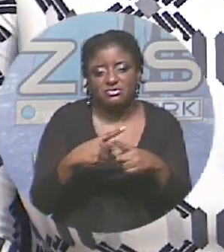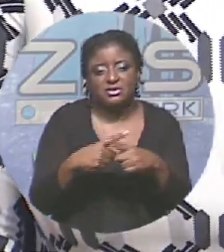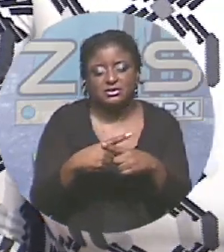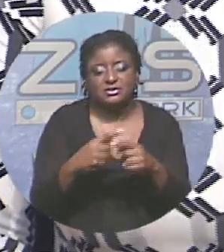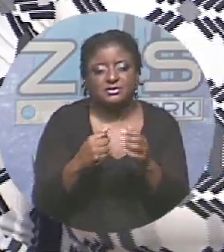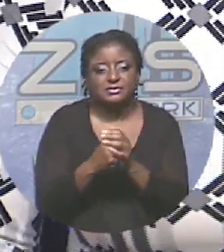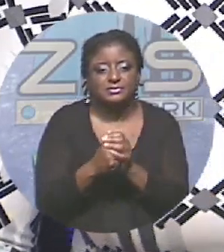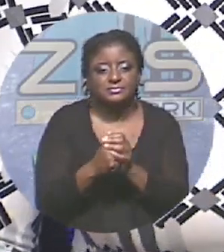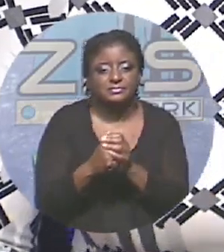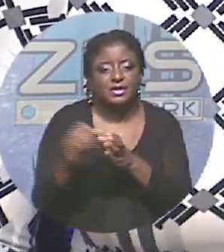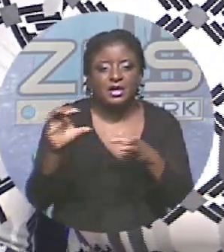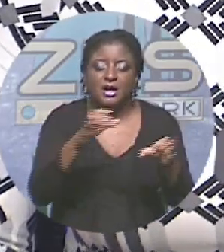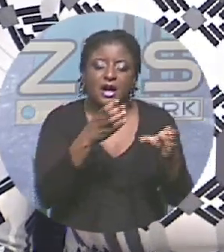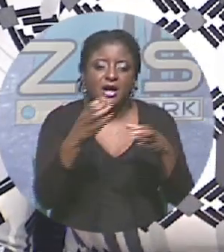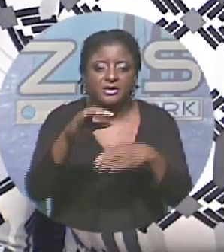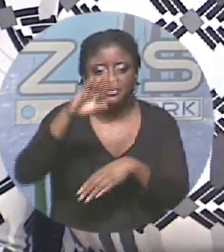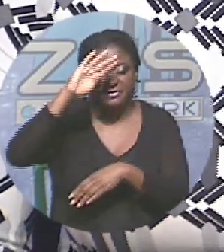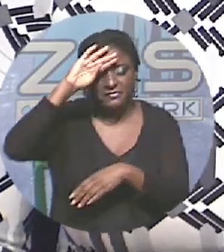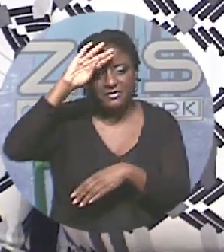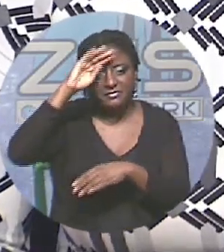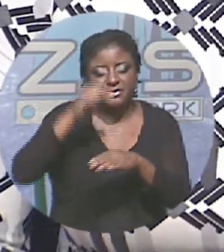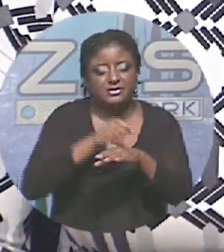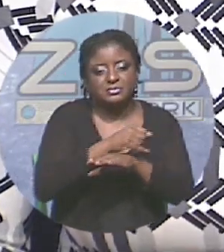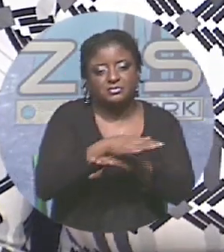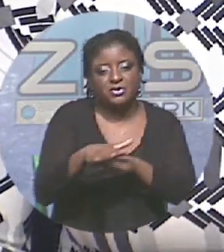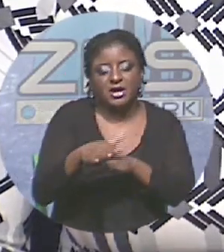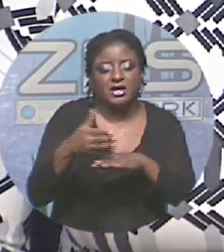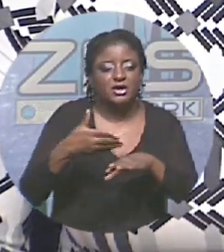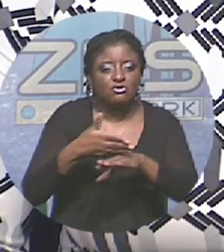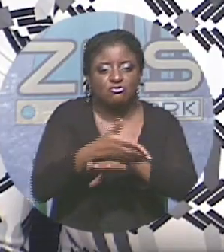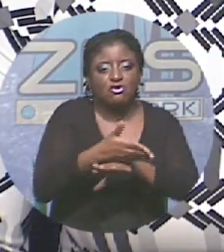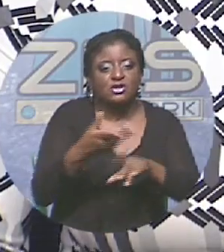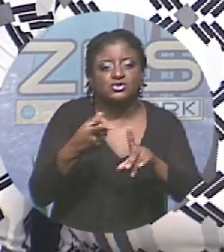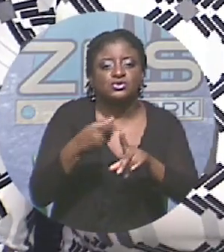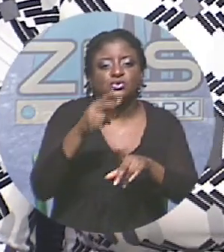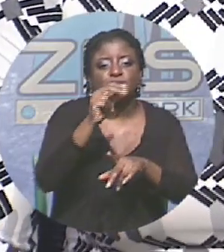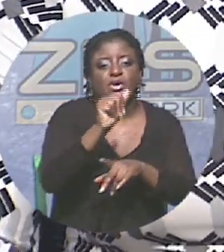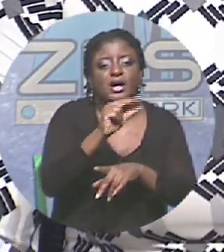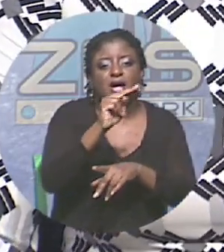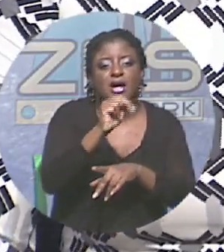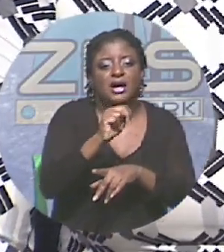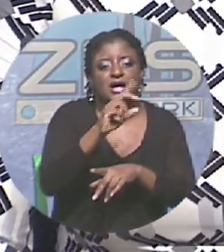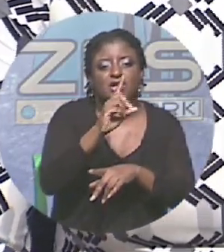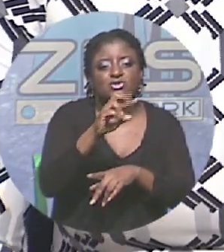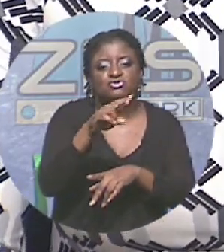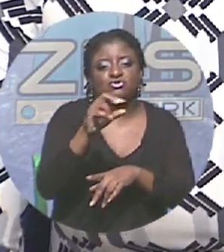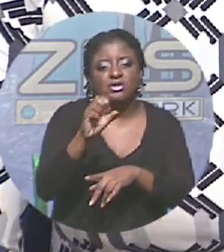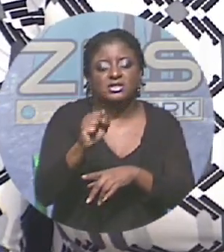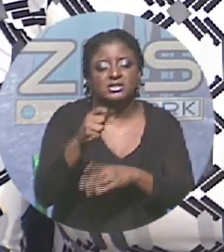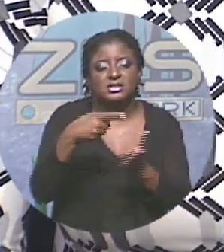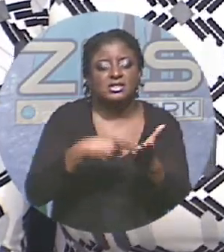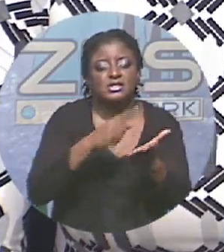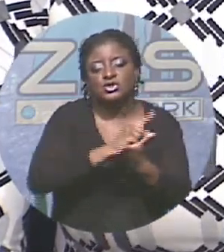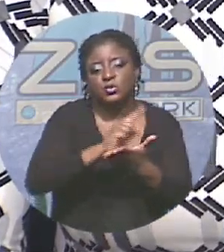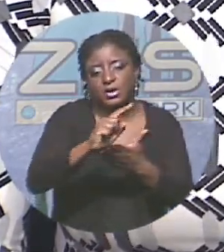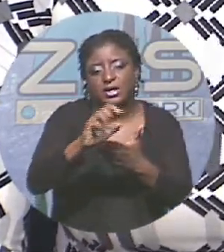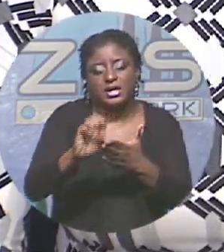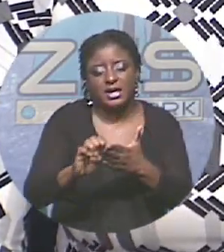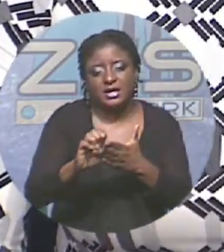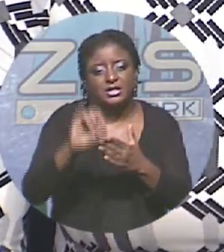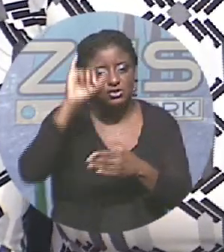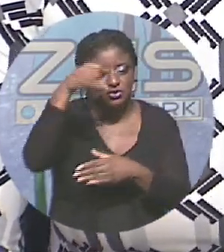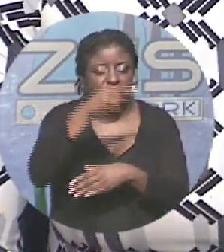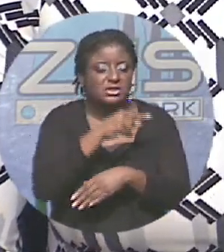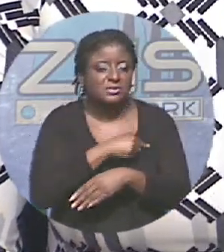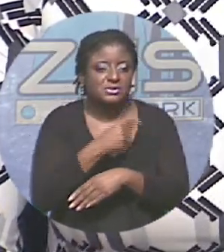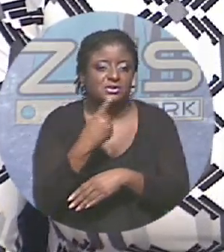Well, the carnival fever apparently spread across the water to Andros this weekend. Our Julian Gibson was there to tell us about their